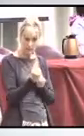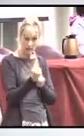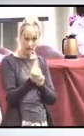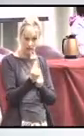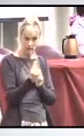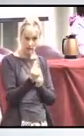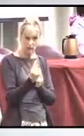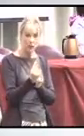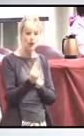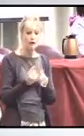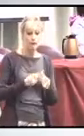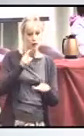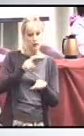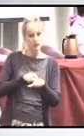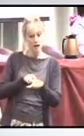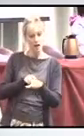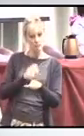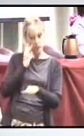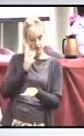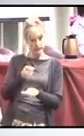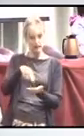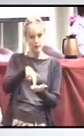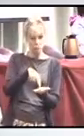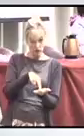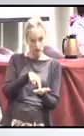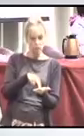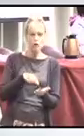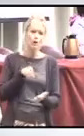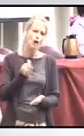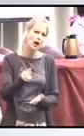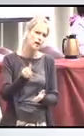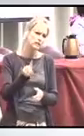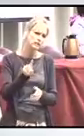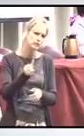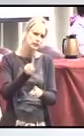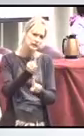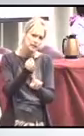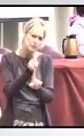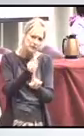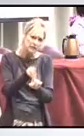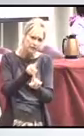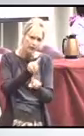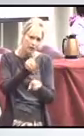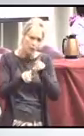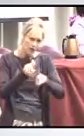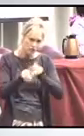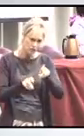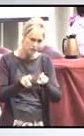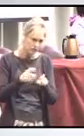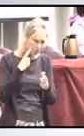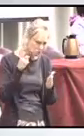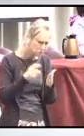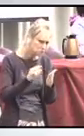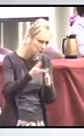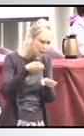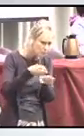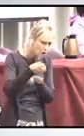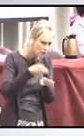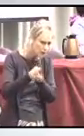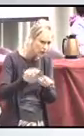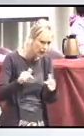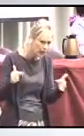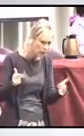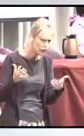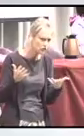first seen and registered with us, we're asking specific questions to identify what their primary language